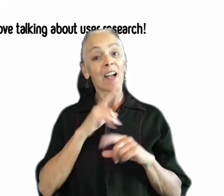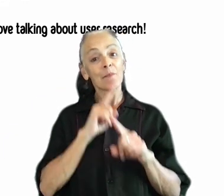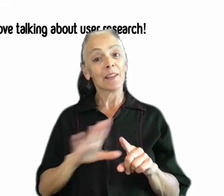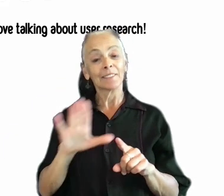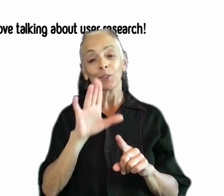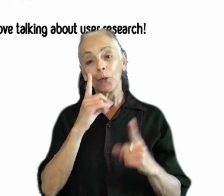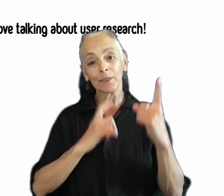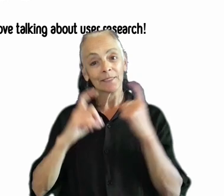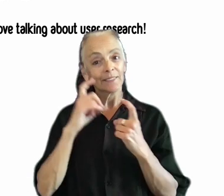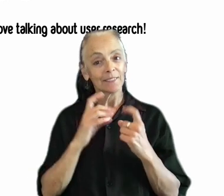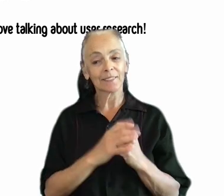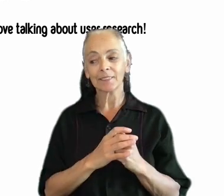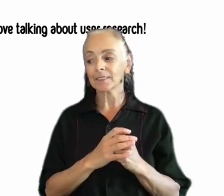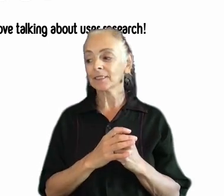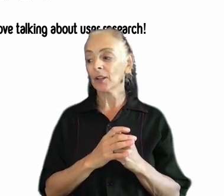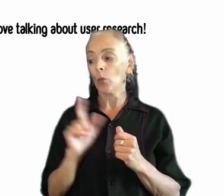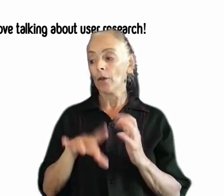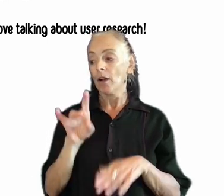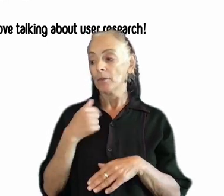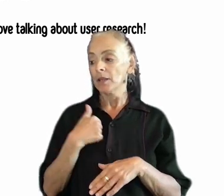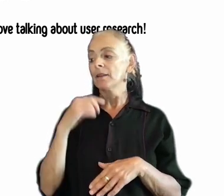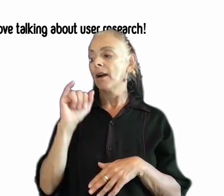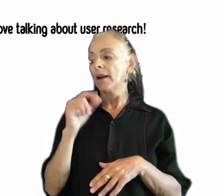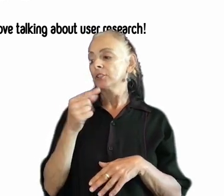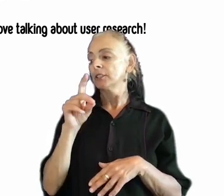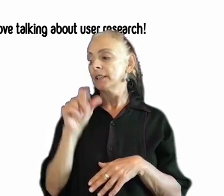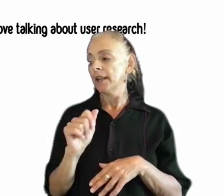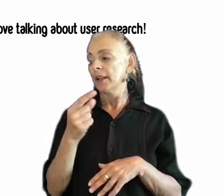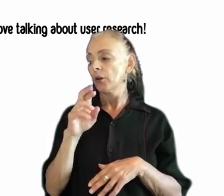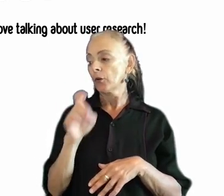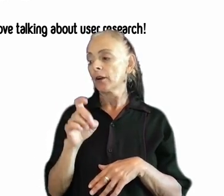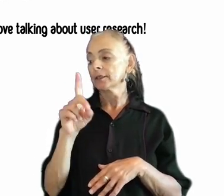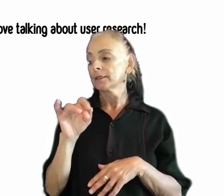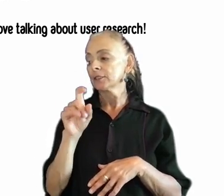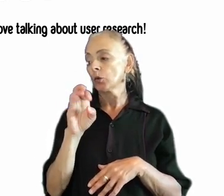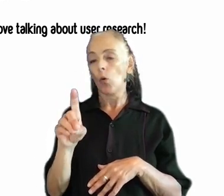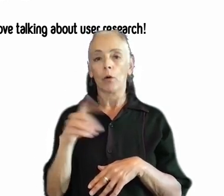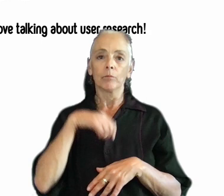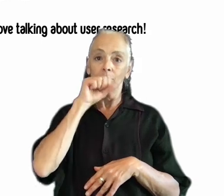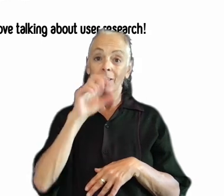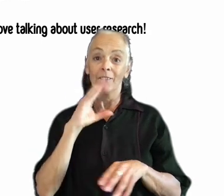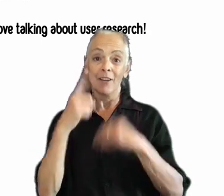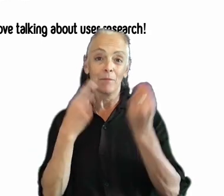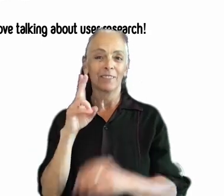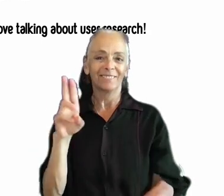questions and you can find me on the igda grox discord i love talking about user research